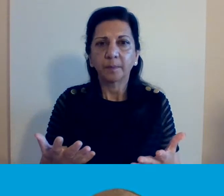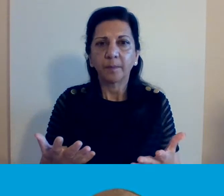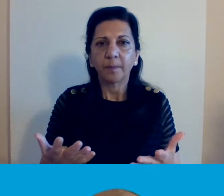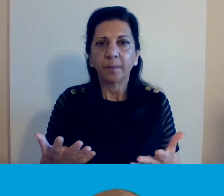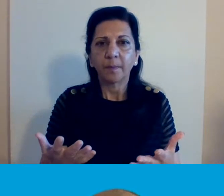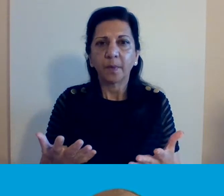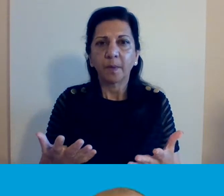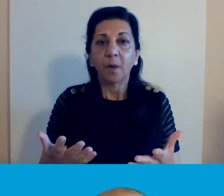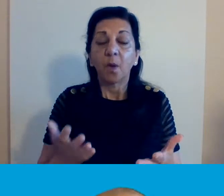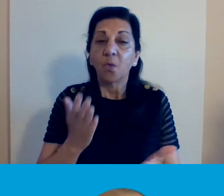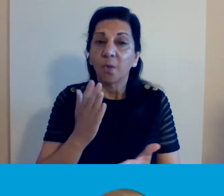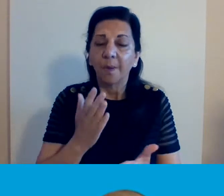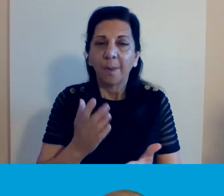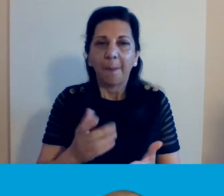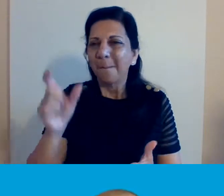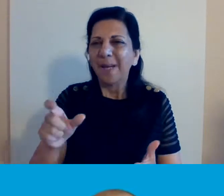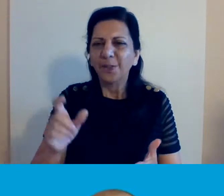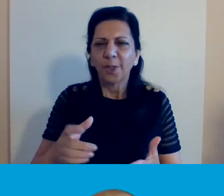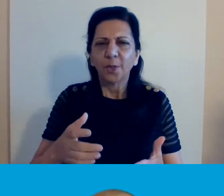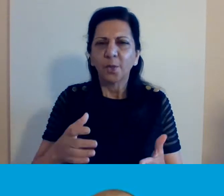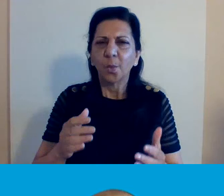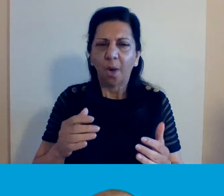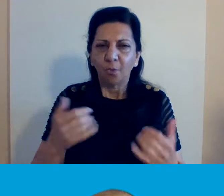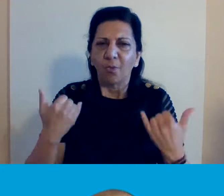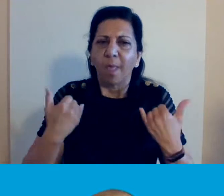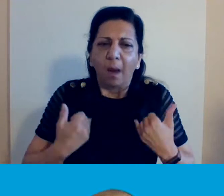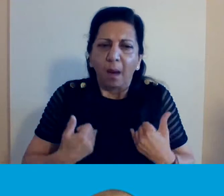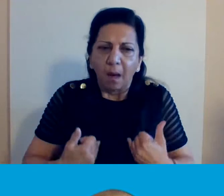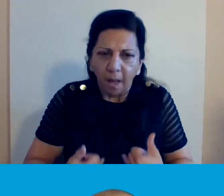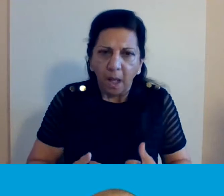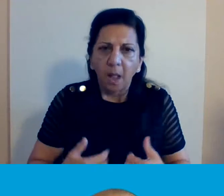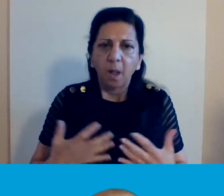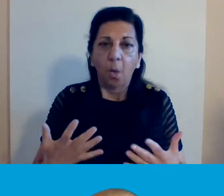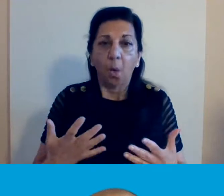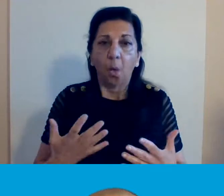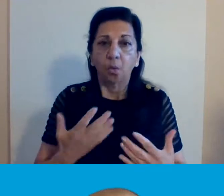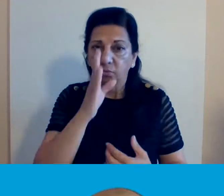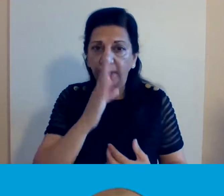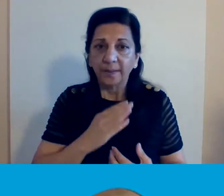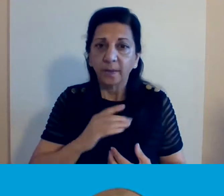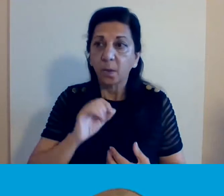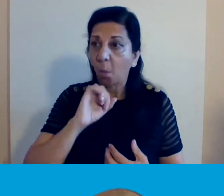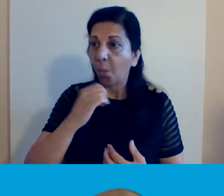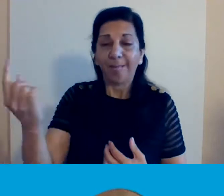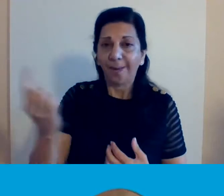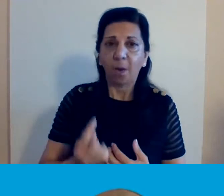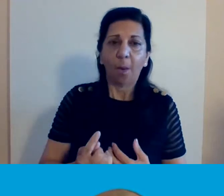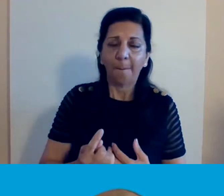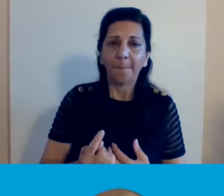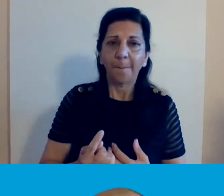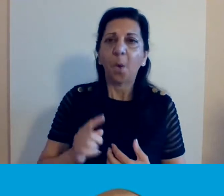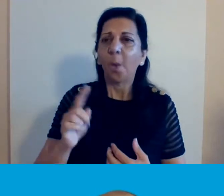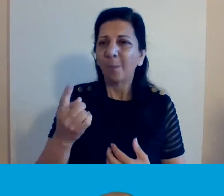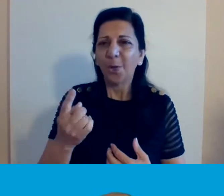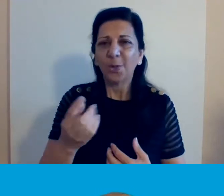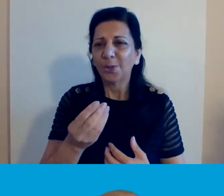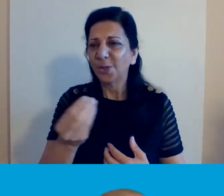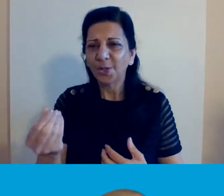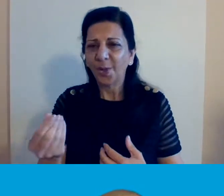attend will continue to attend. But the ones who have been attending for very minor things that could have probably